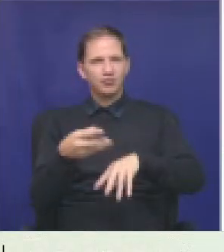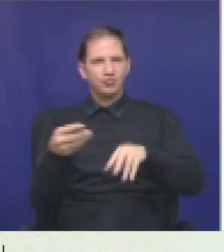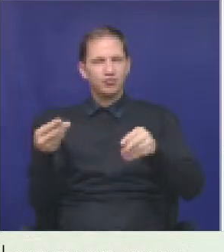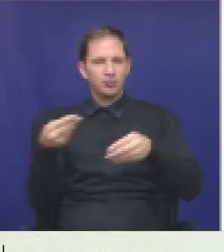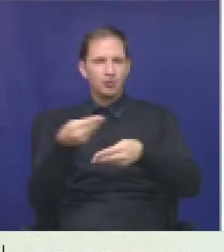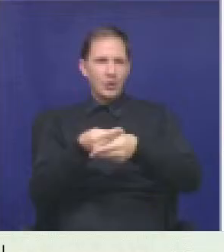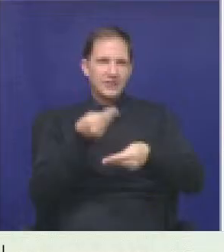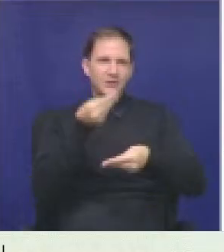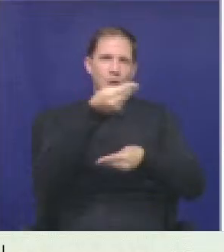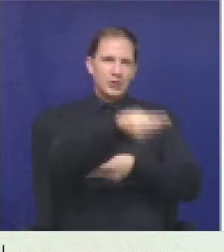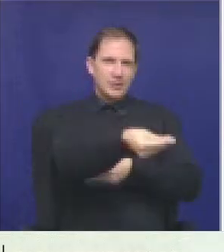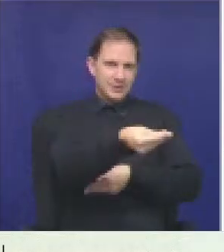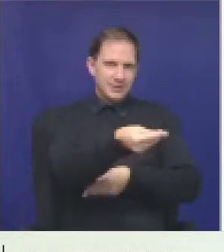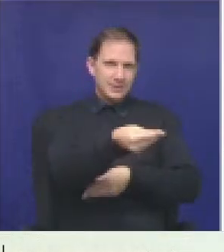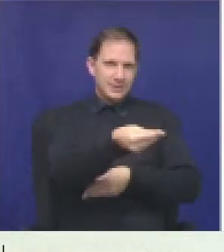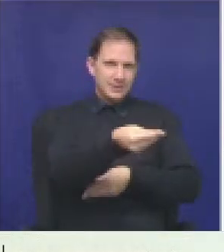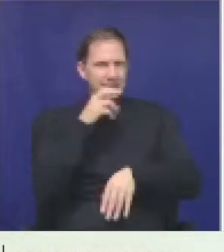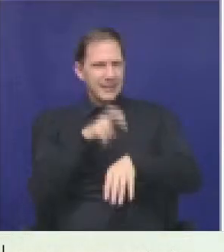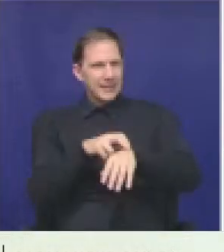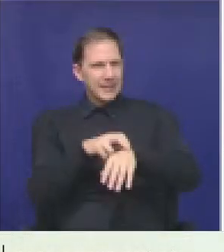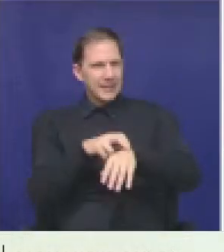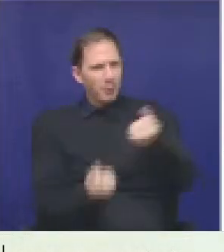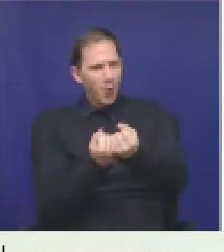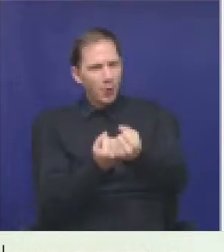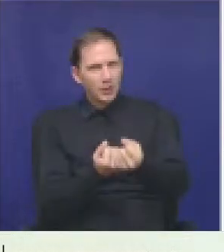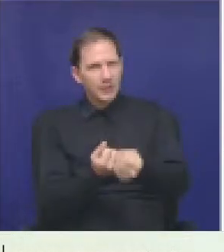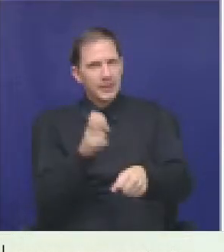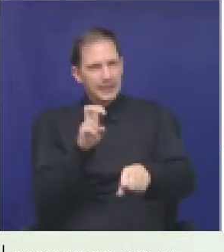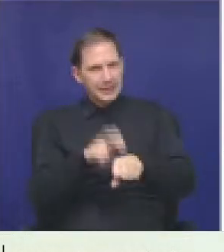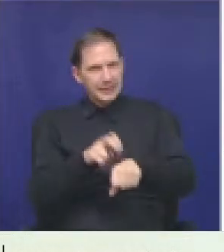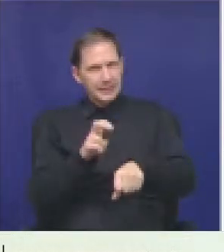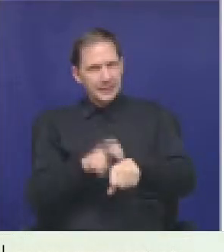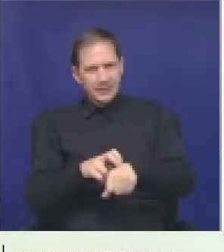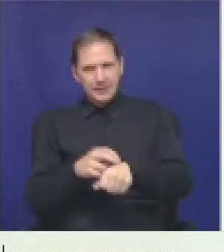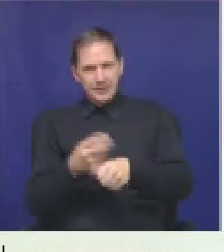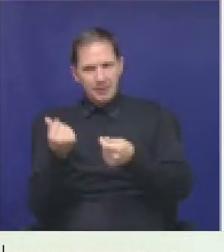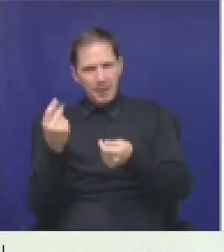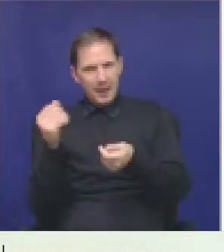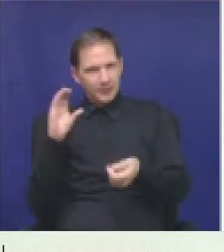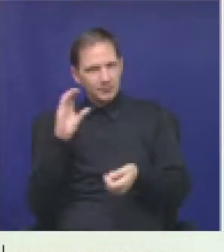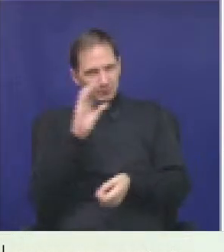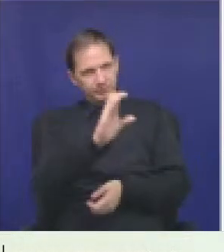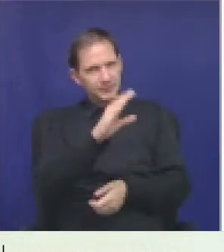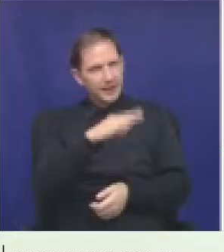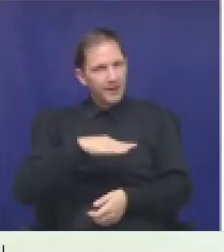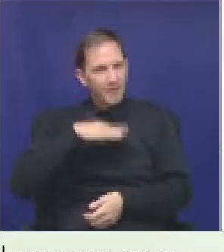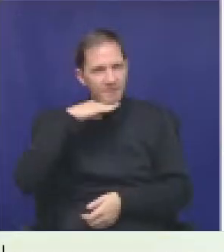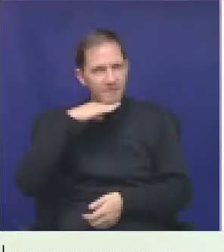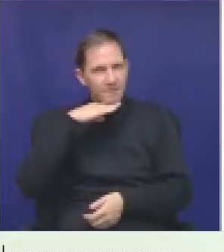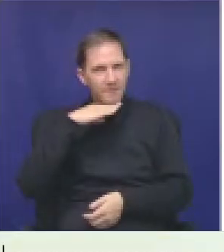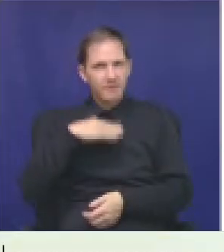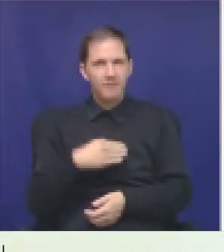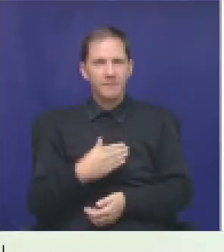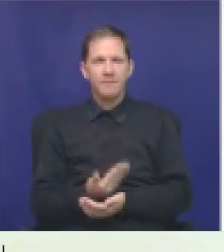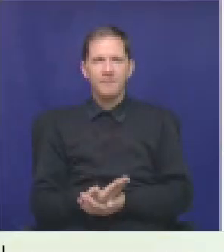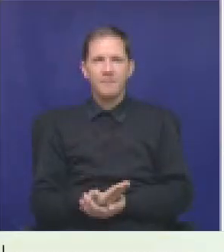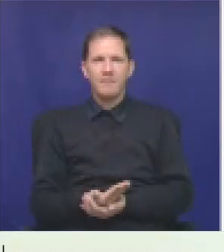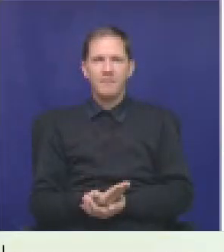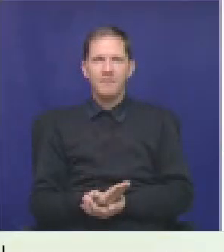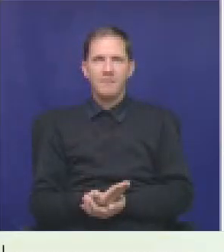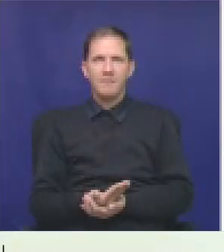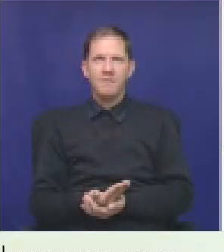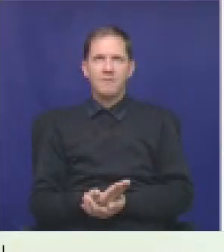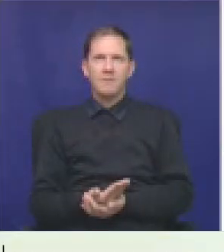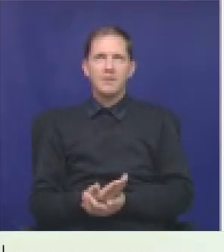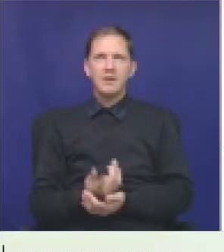ICU. Let's take it out of ICU. This notion of passing budgets that